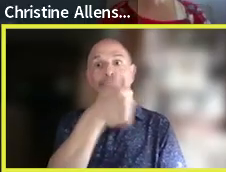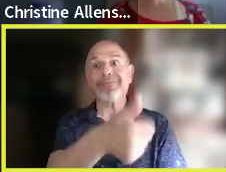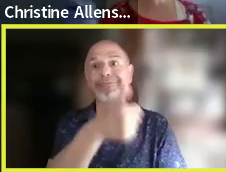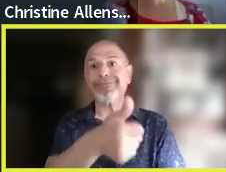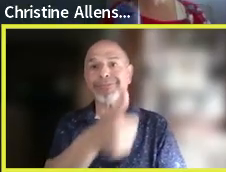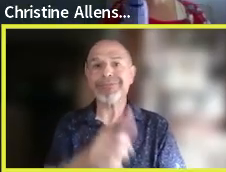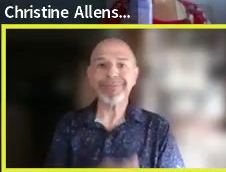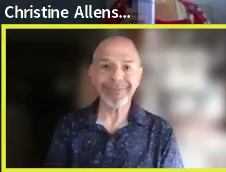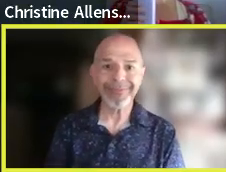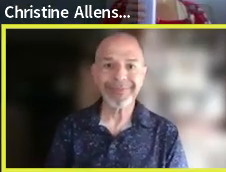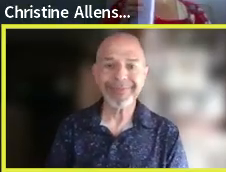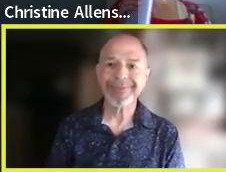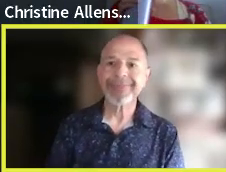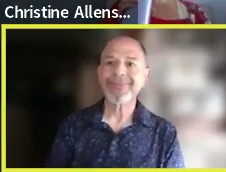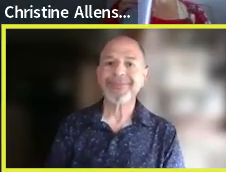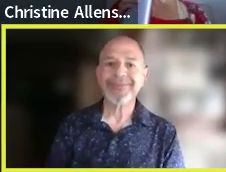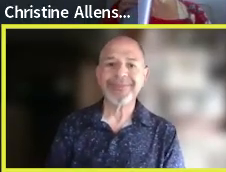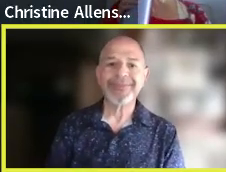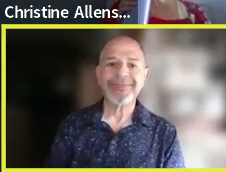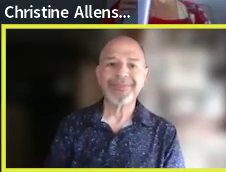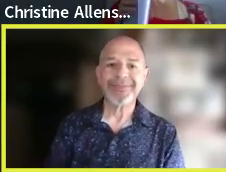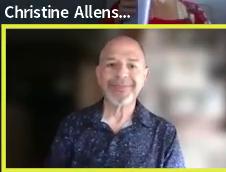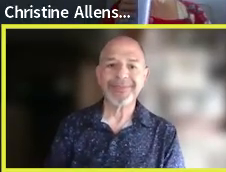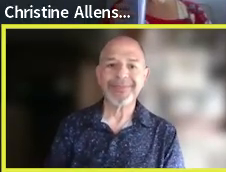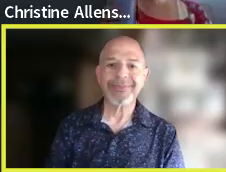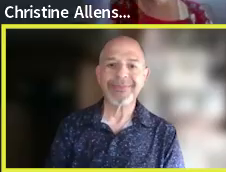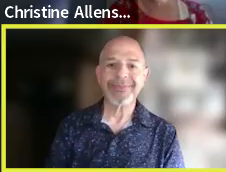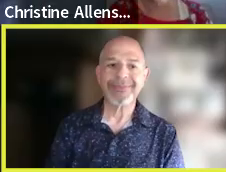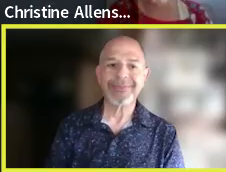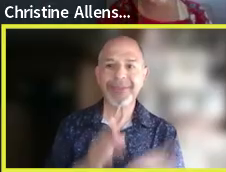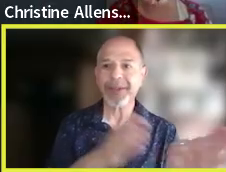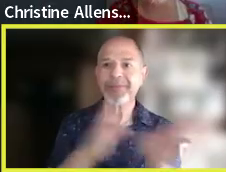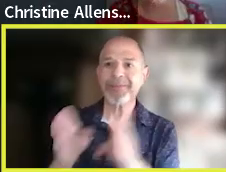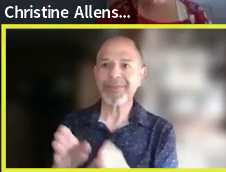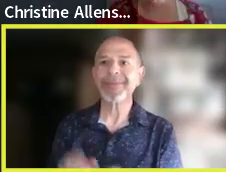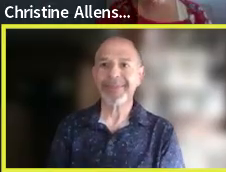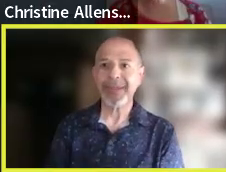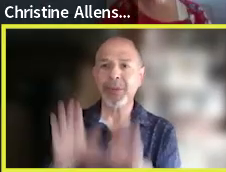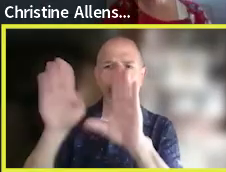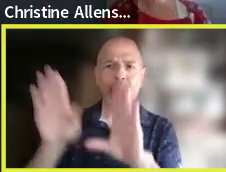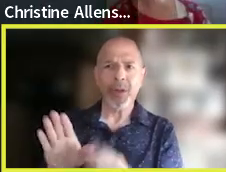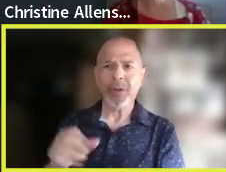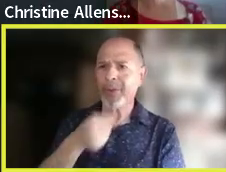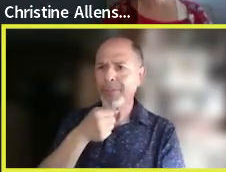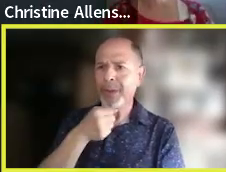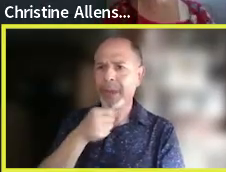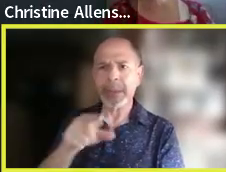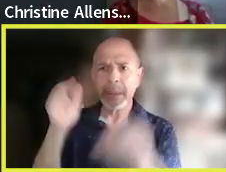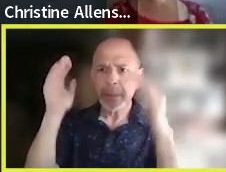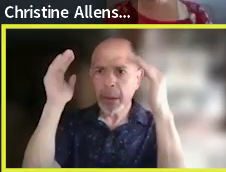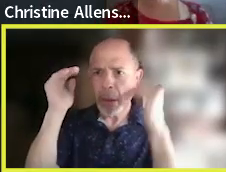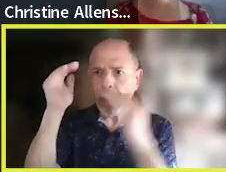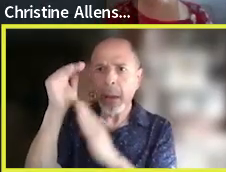on the website because it's worth watching. Yeah, it's really worth watching. You gotta love it. And he's so humble too. It's